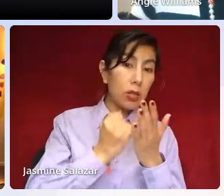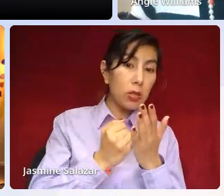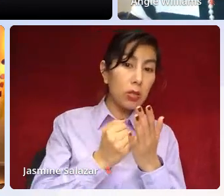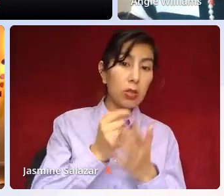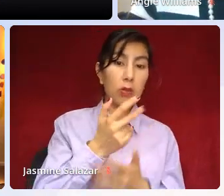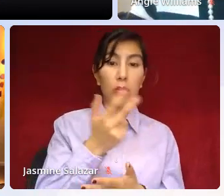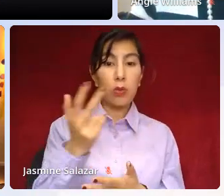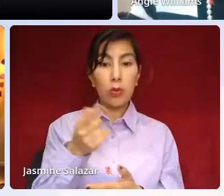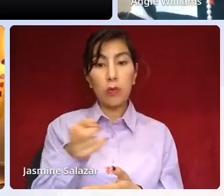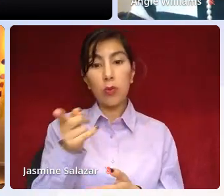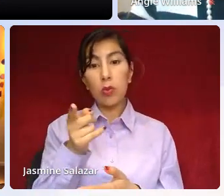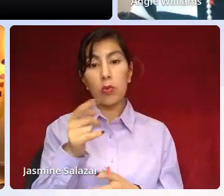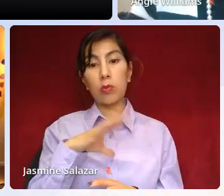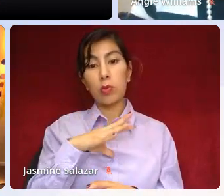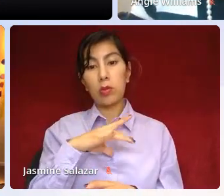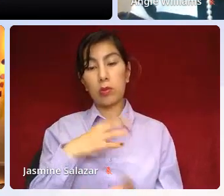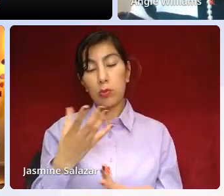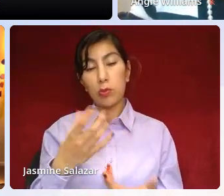kind of cool.